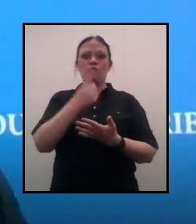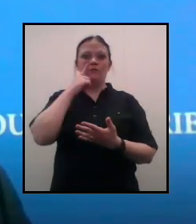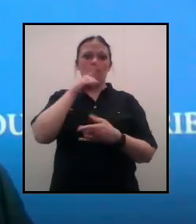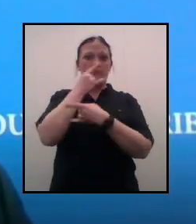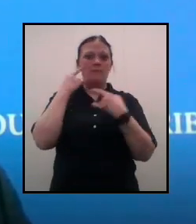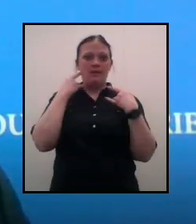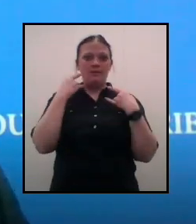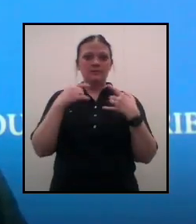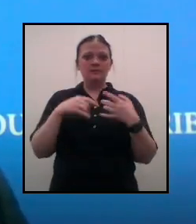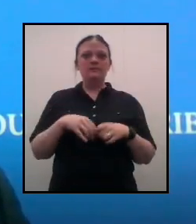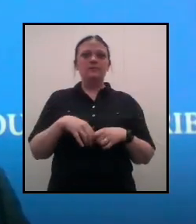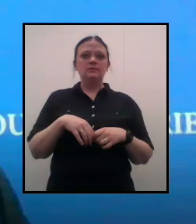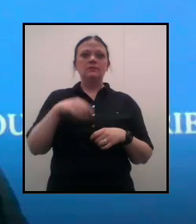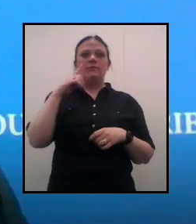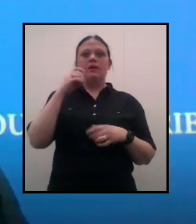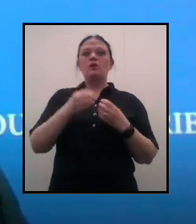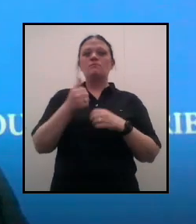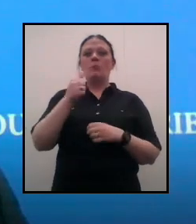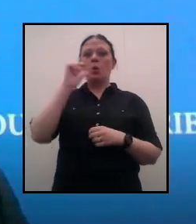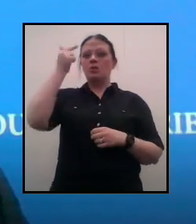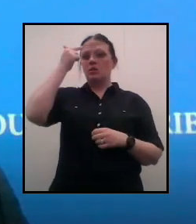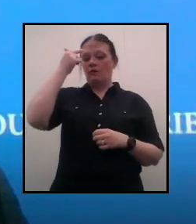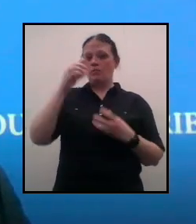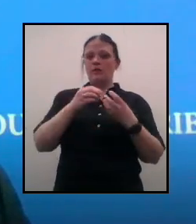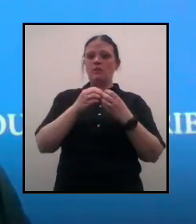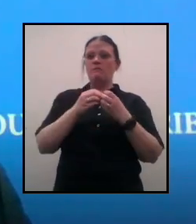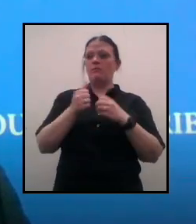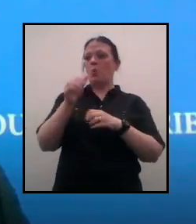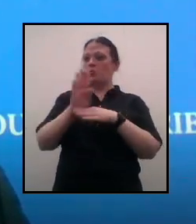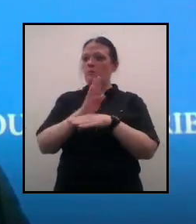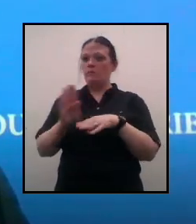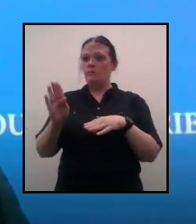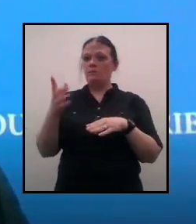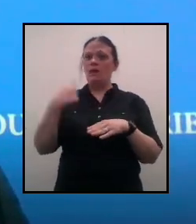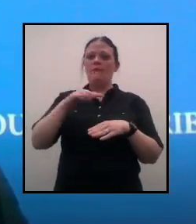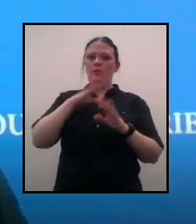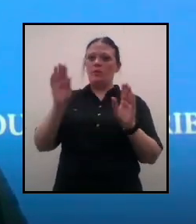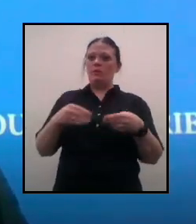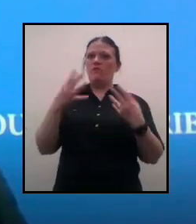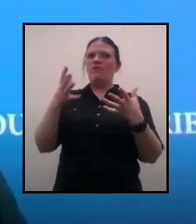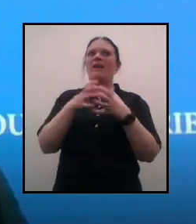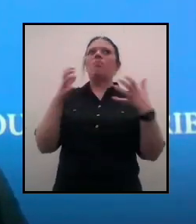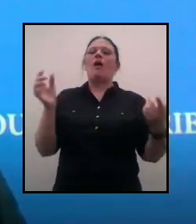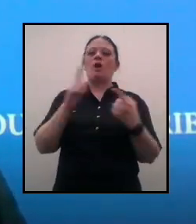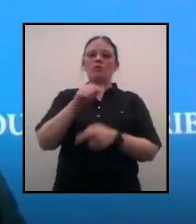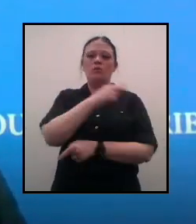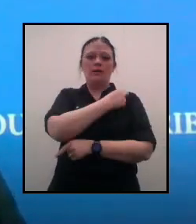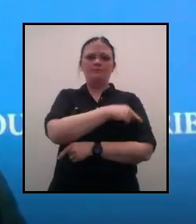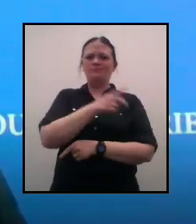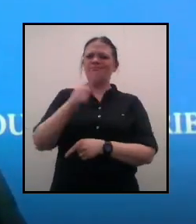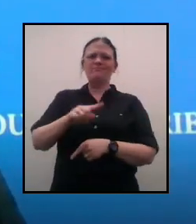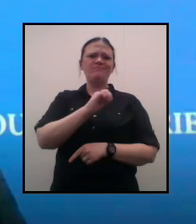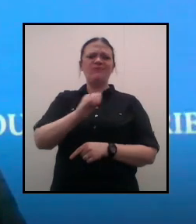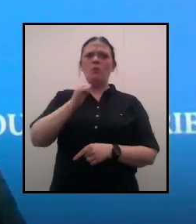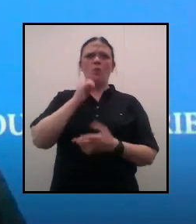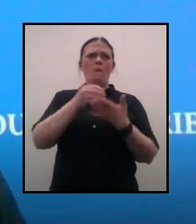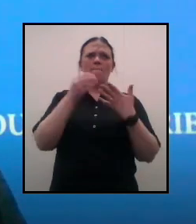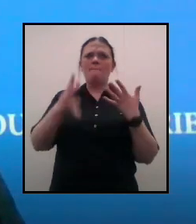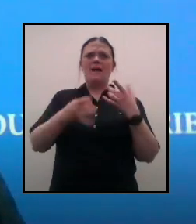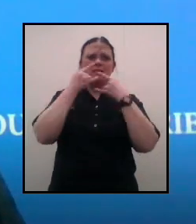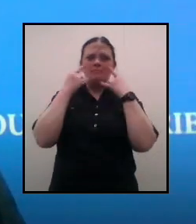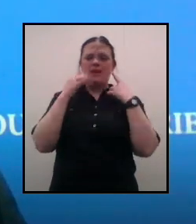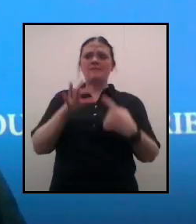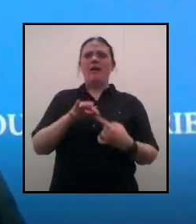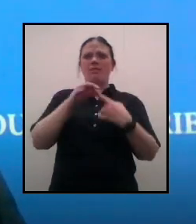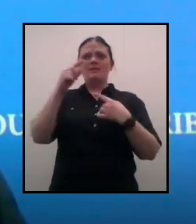masks. Because most governments, most entities, and we provide a lot to the hospitals, they're not going to buy a mask unless they know it can